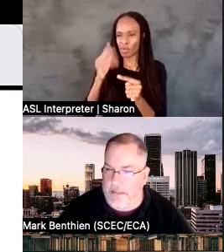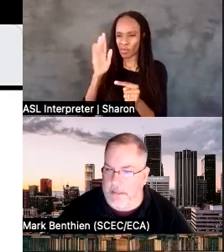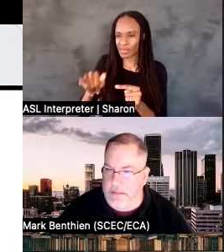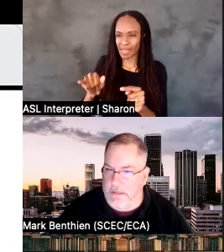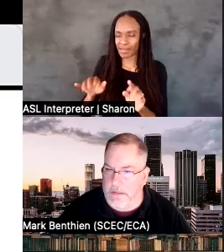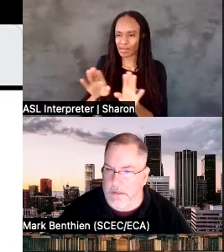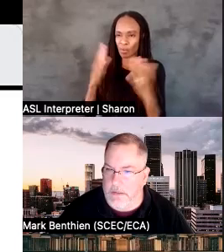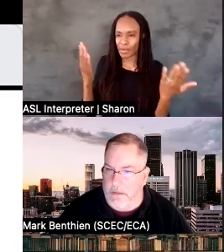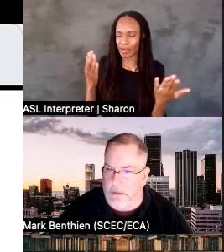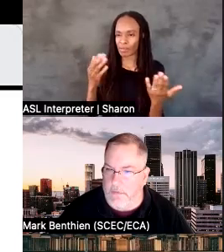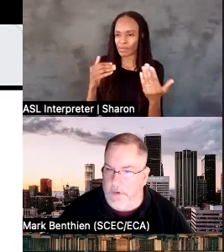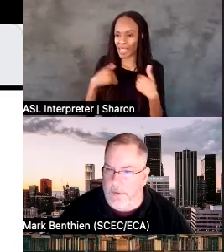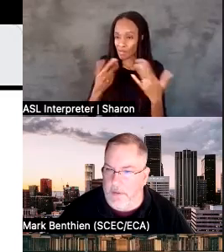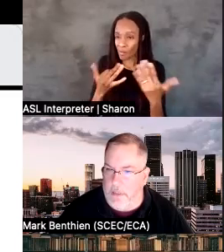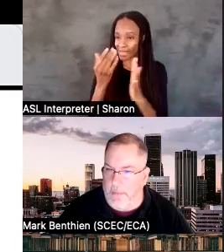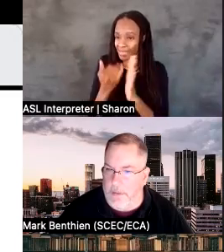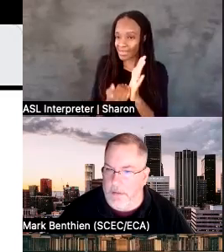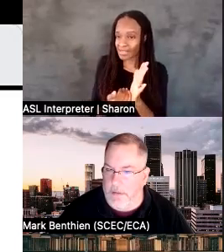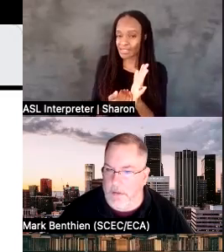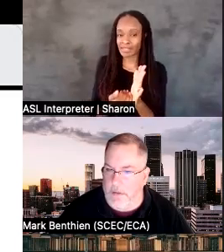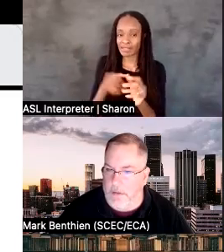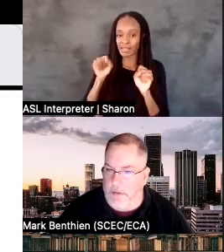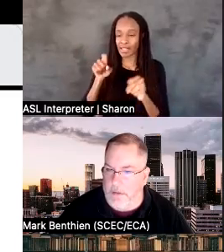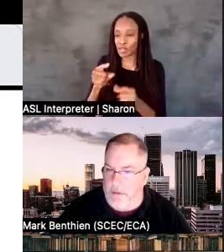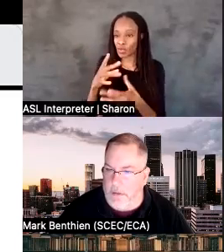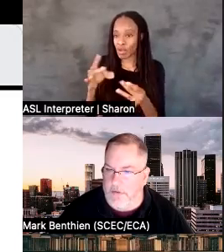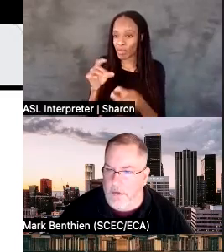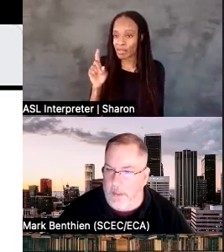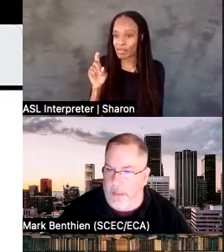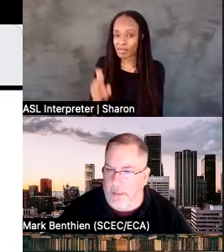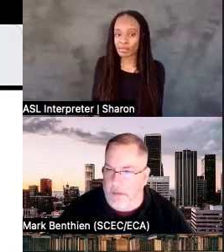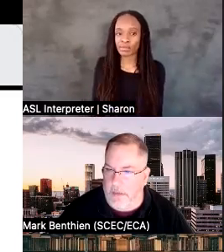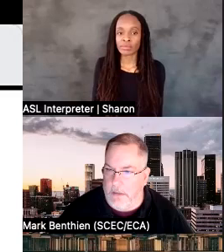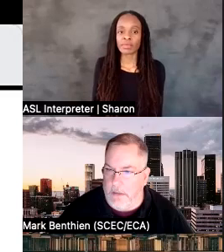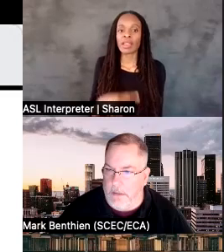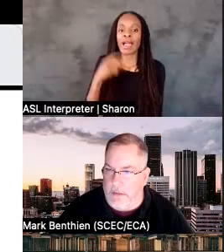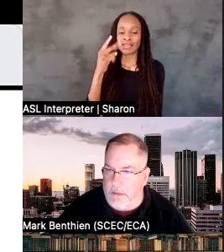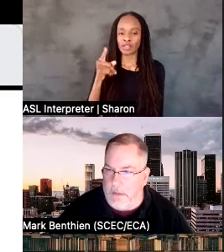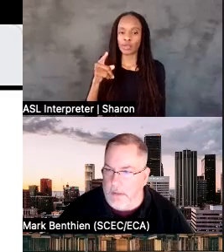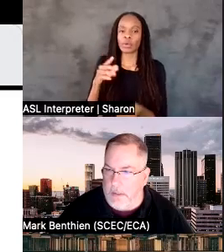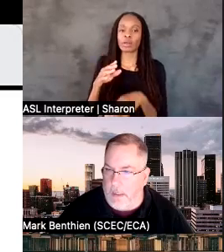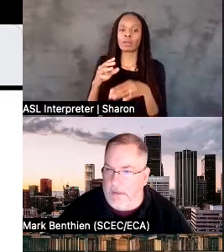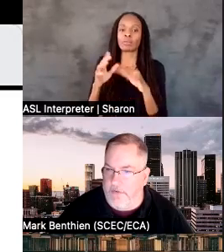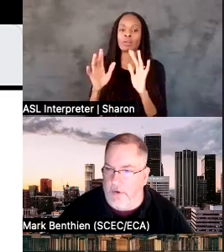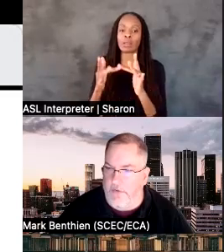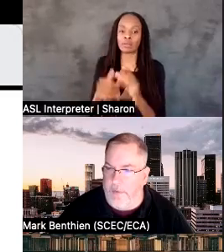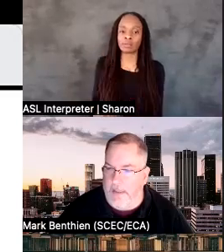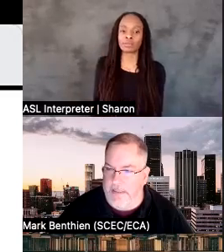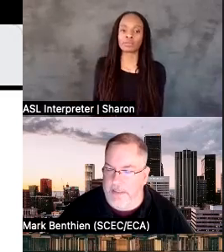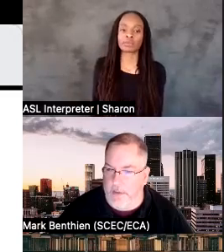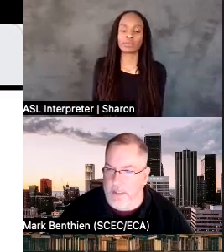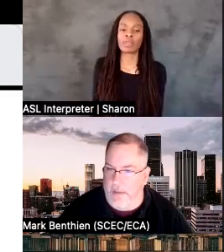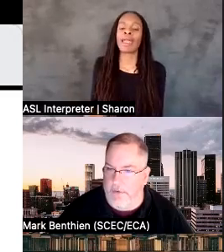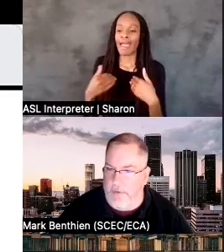wait list? You're able to comment? You see you're online. All right, so there is a